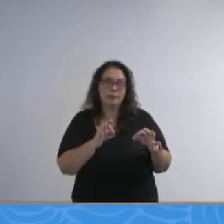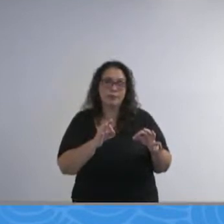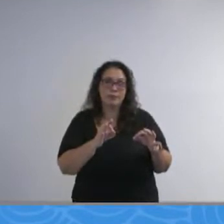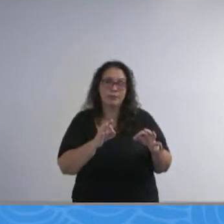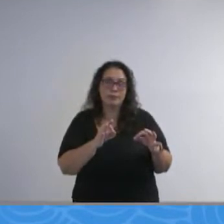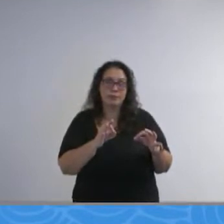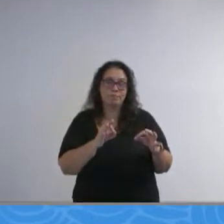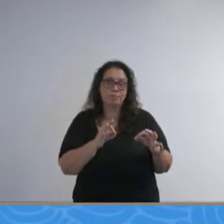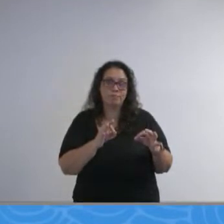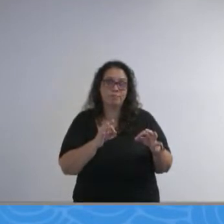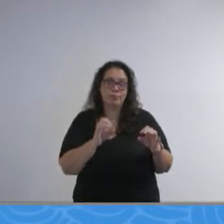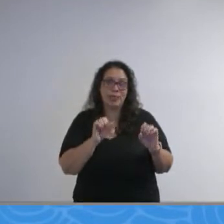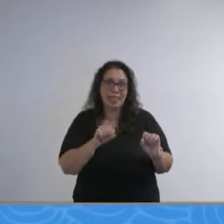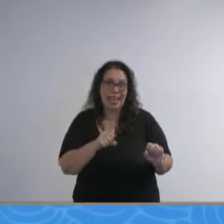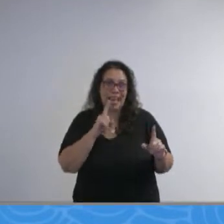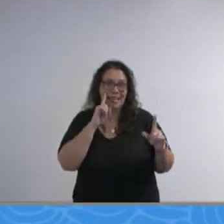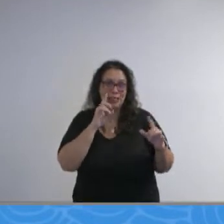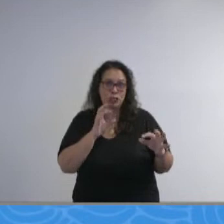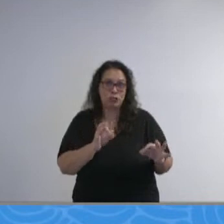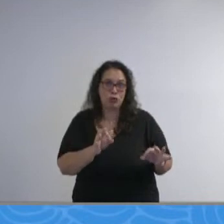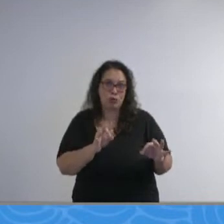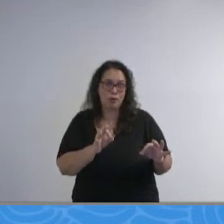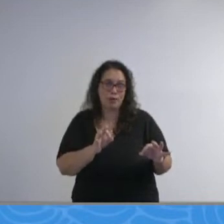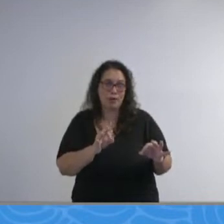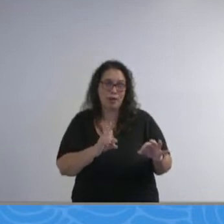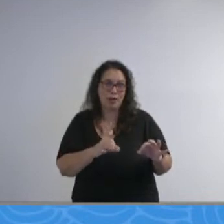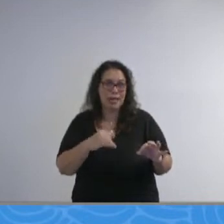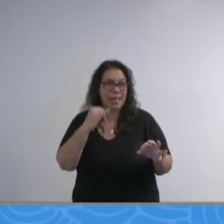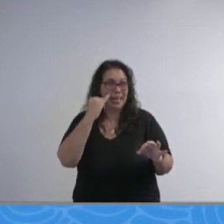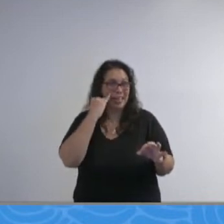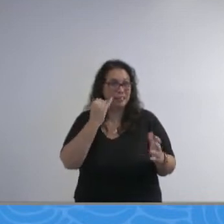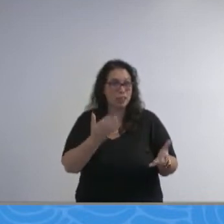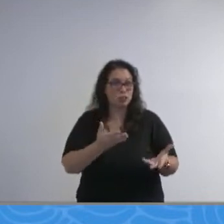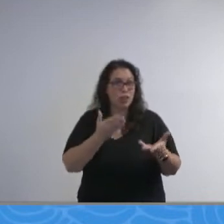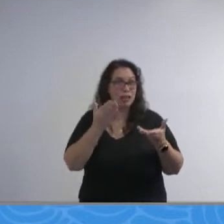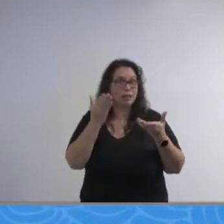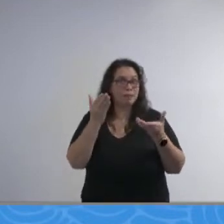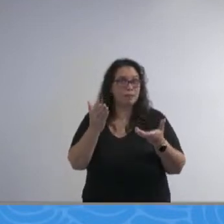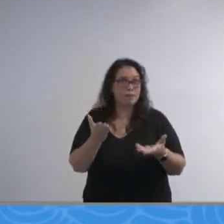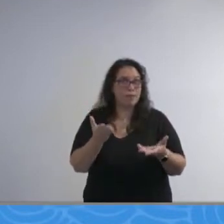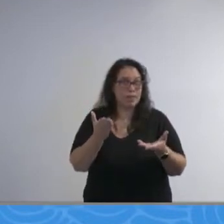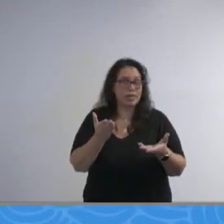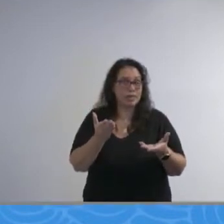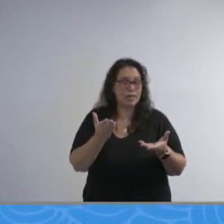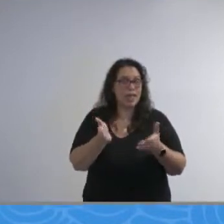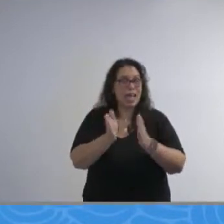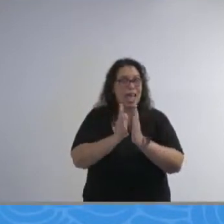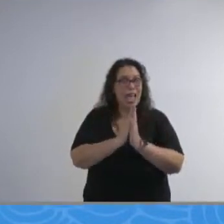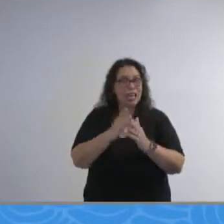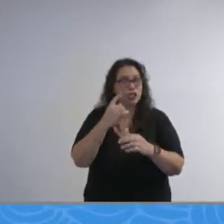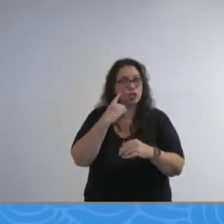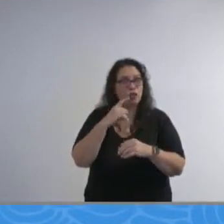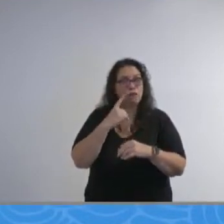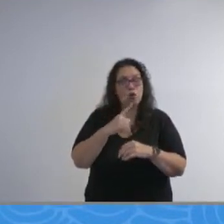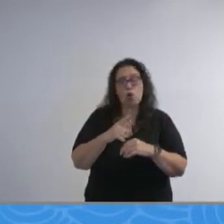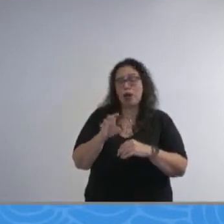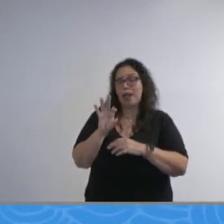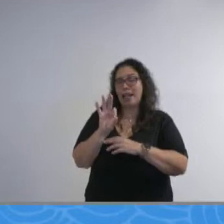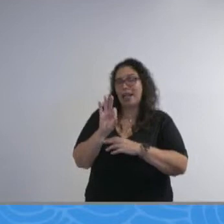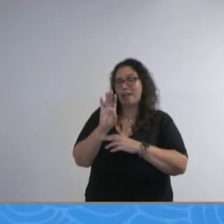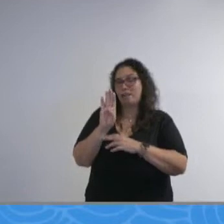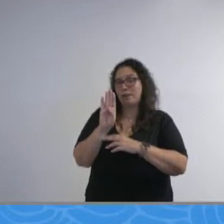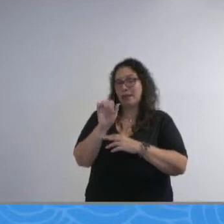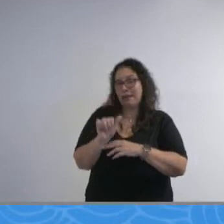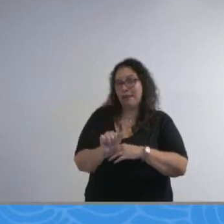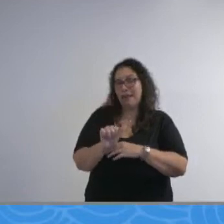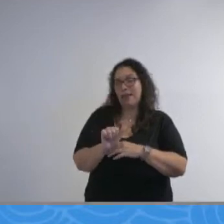can determine if it's recommended to ask for the evaluation of